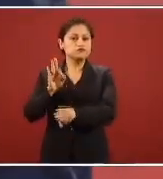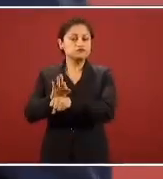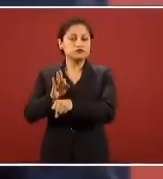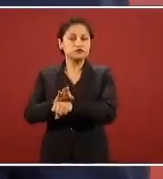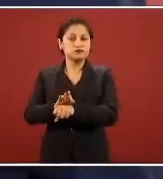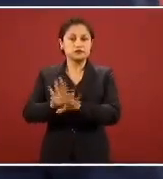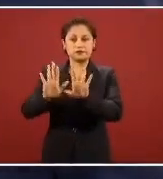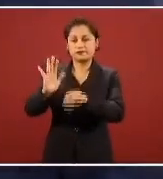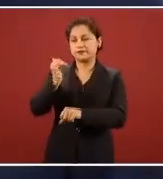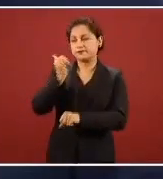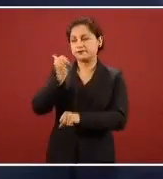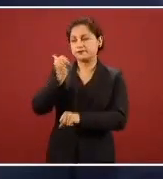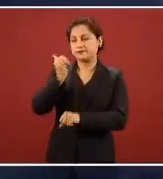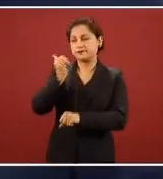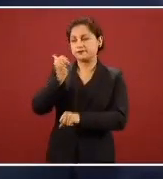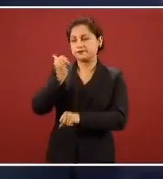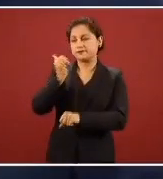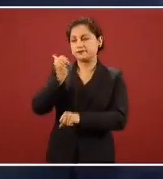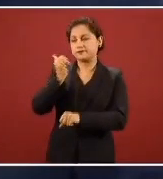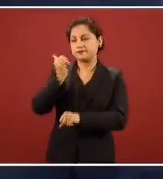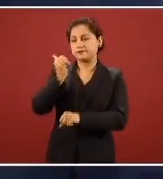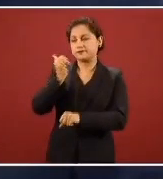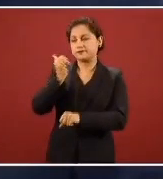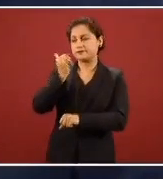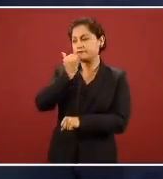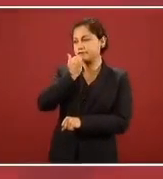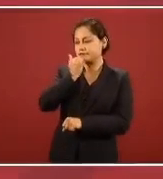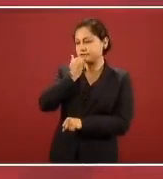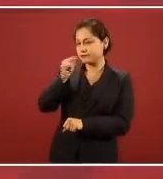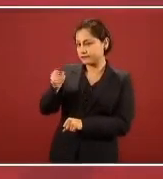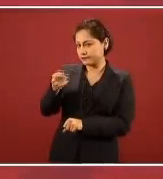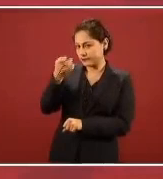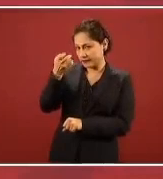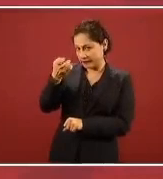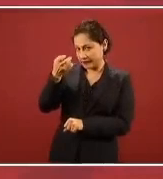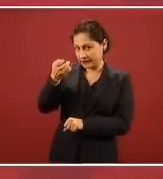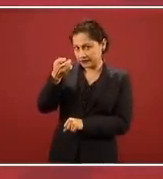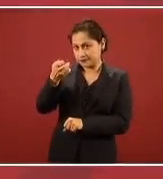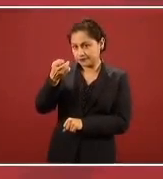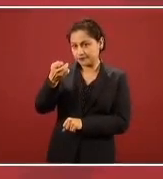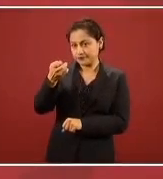con todo respeto. That, with all respect.